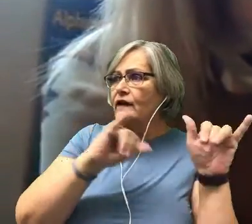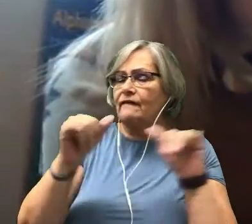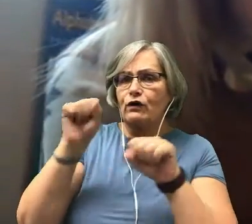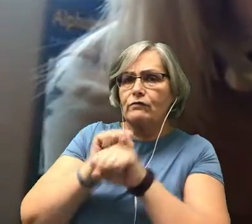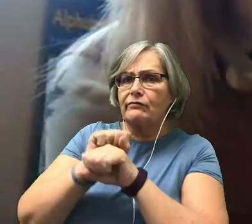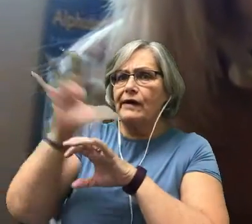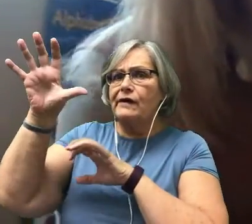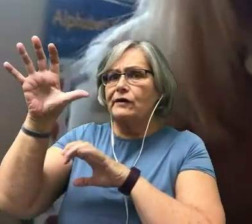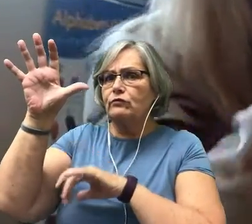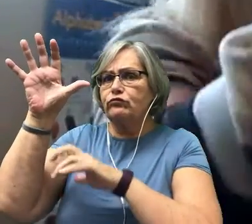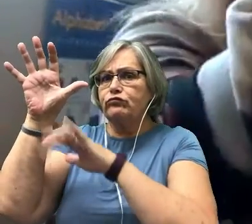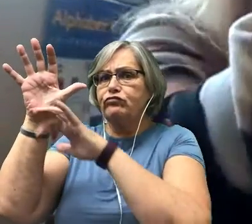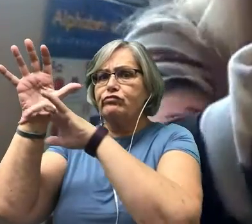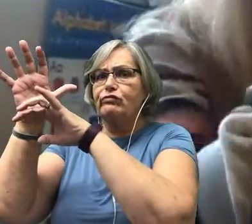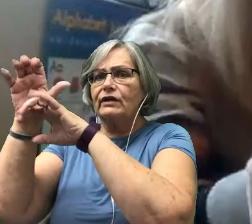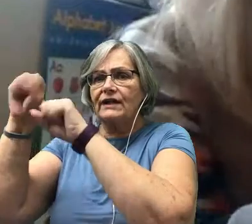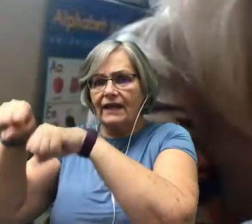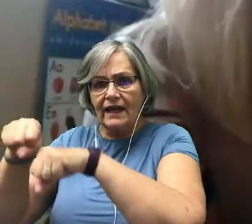was.